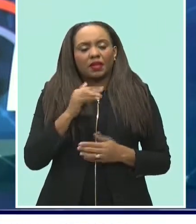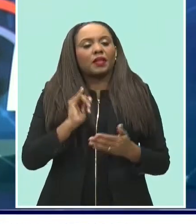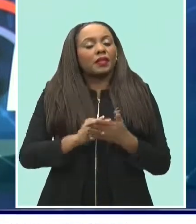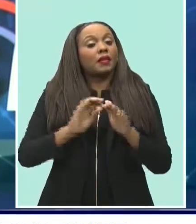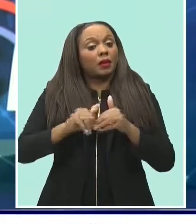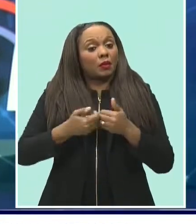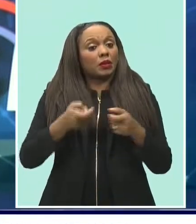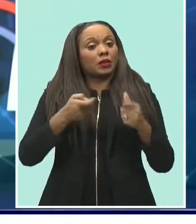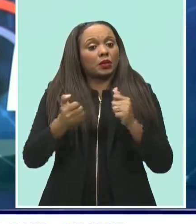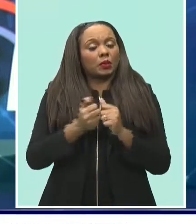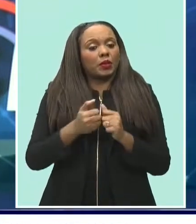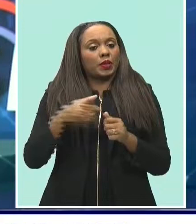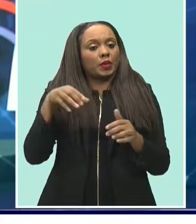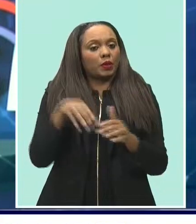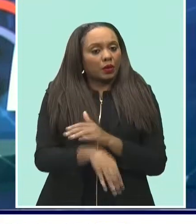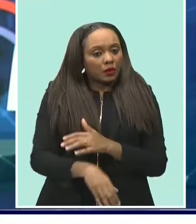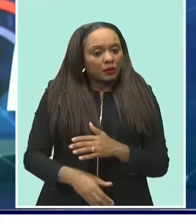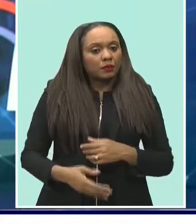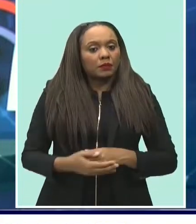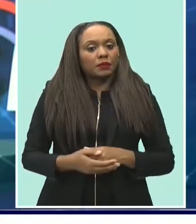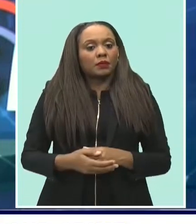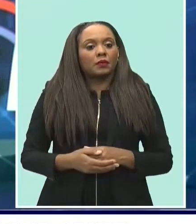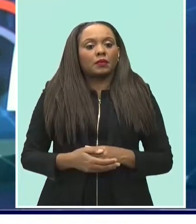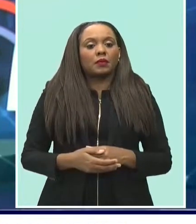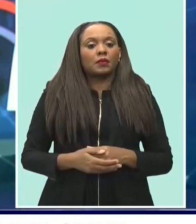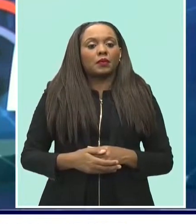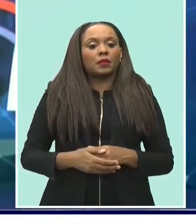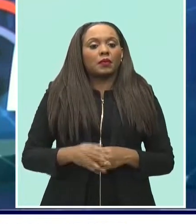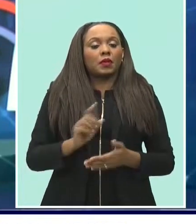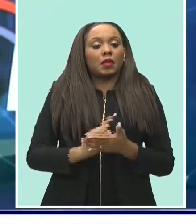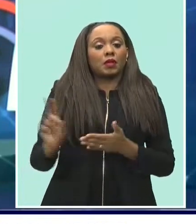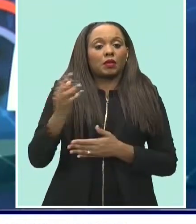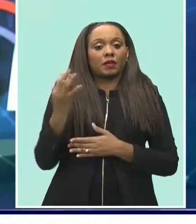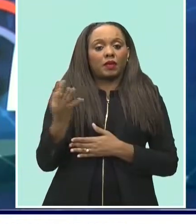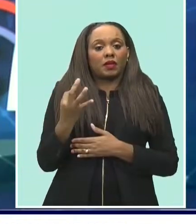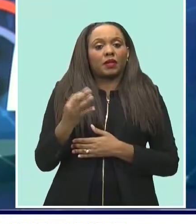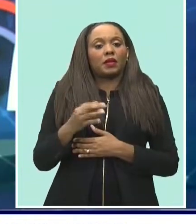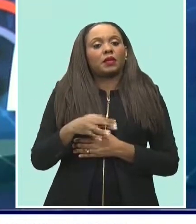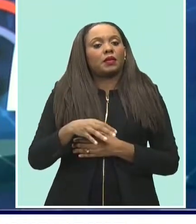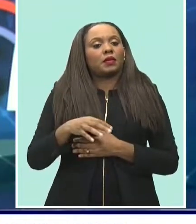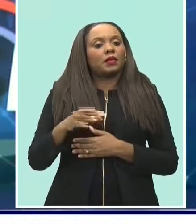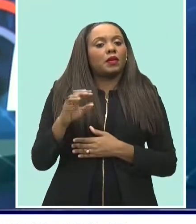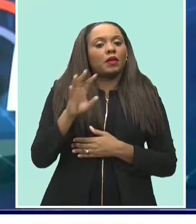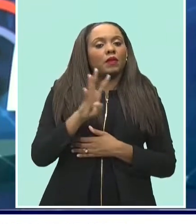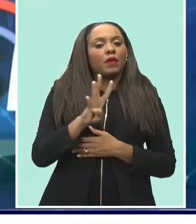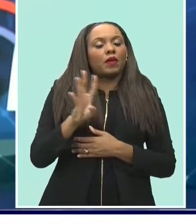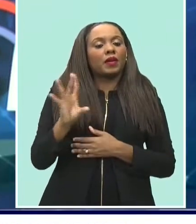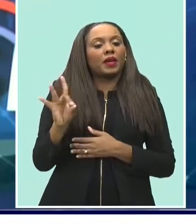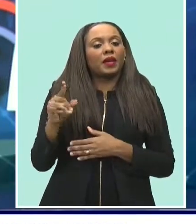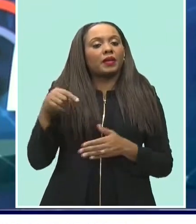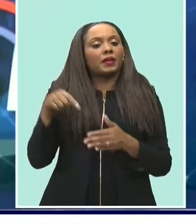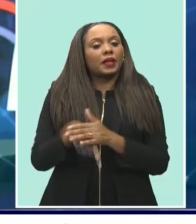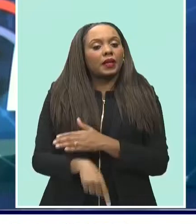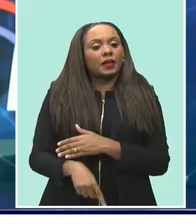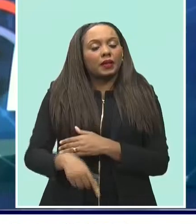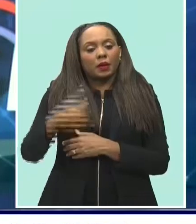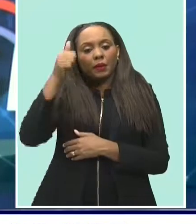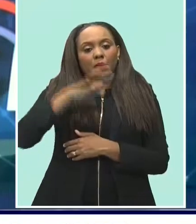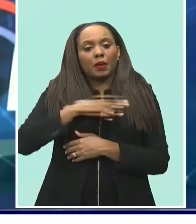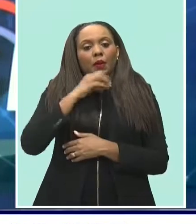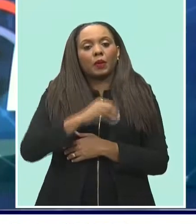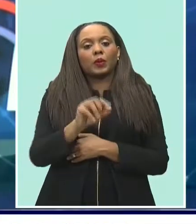island. His comments come as the island recorded its 48th murder on Friday night when 27-year-old